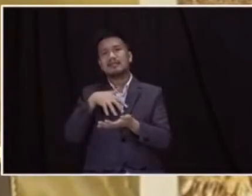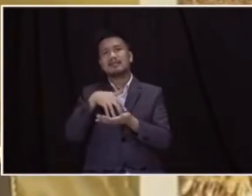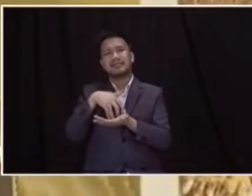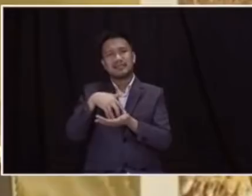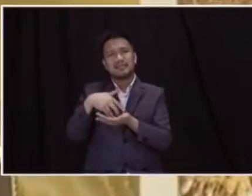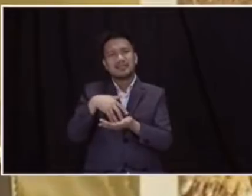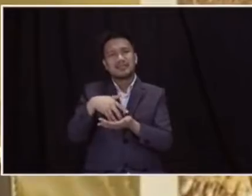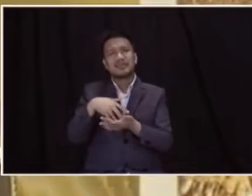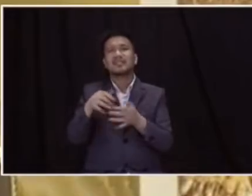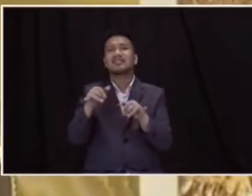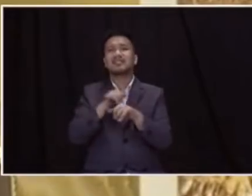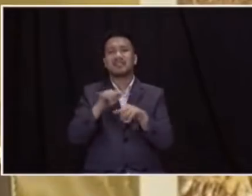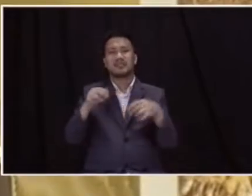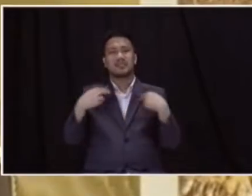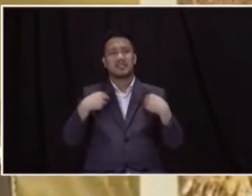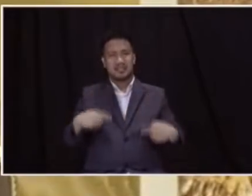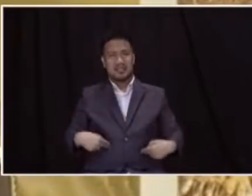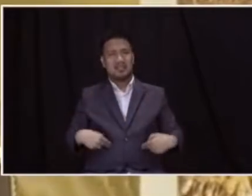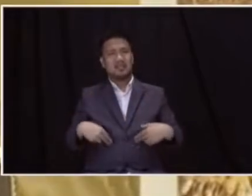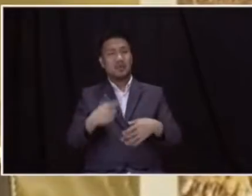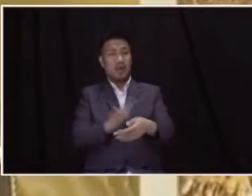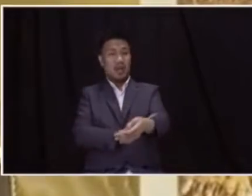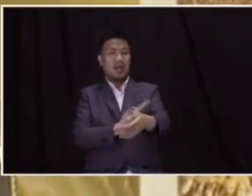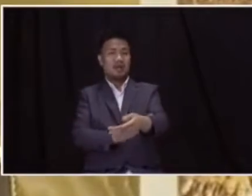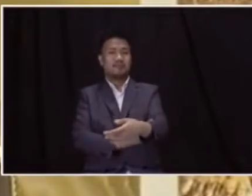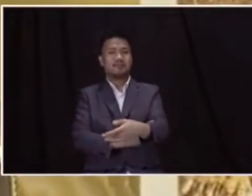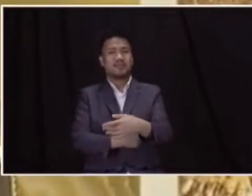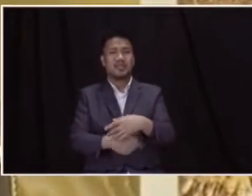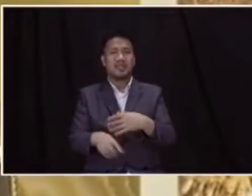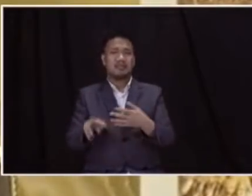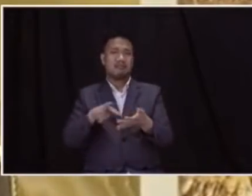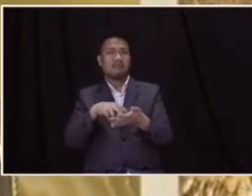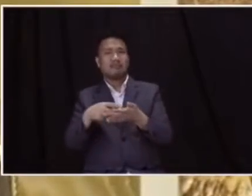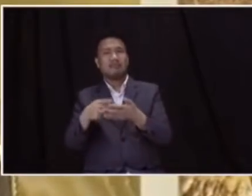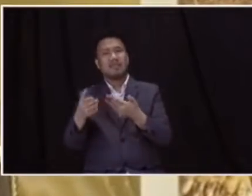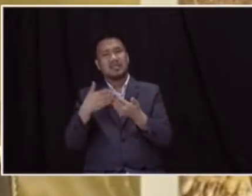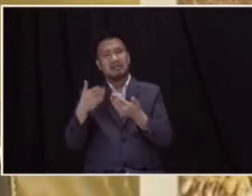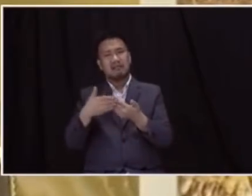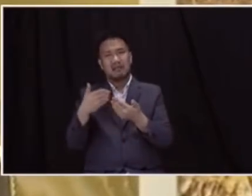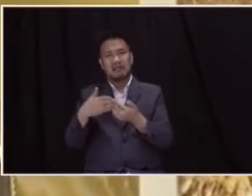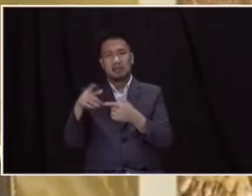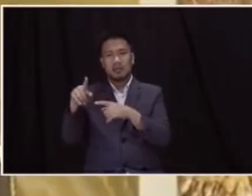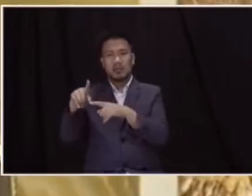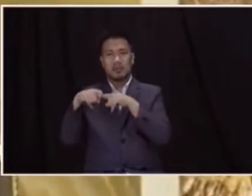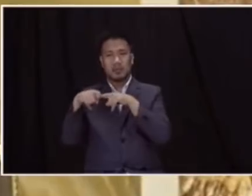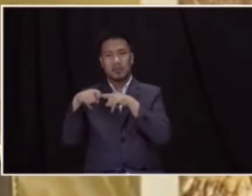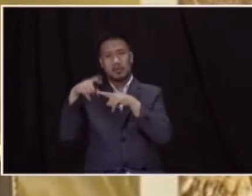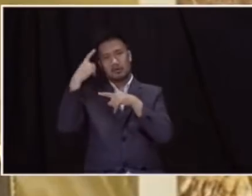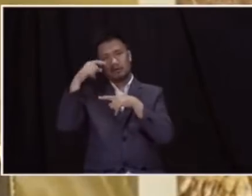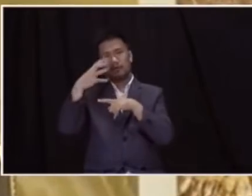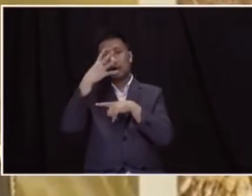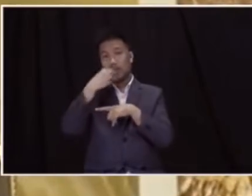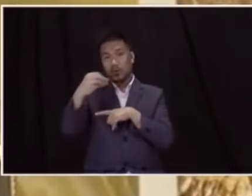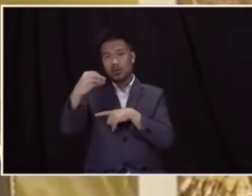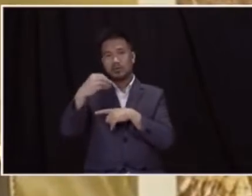the health of a lamb. They are an easy prey for the marauding wolves.